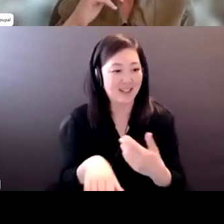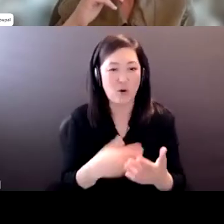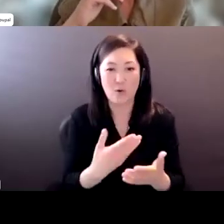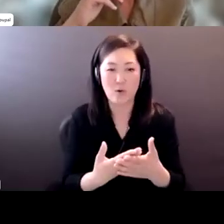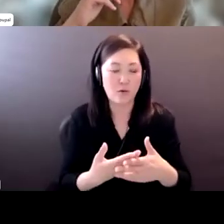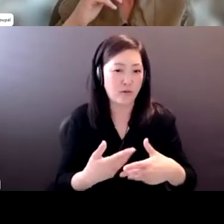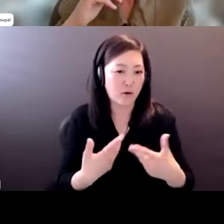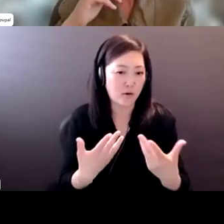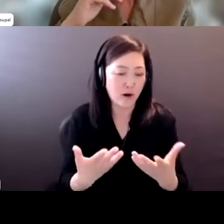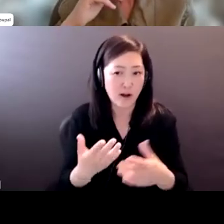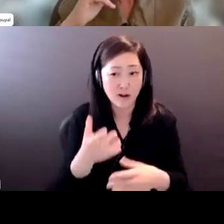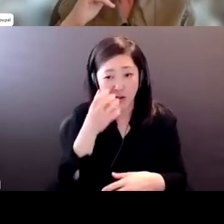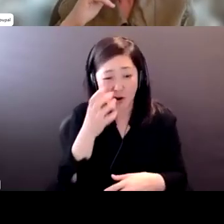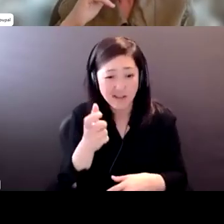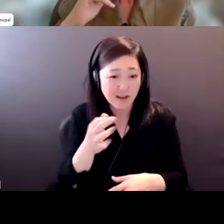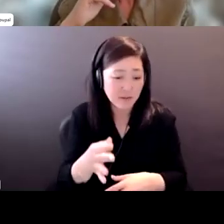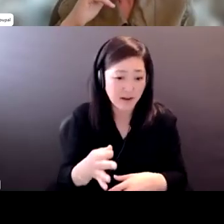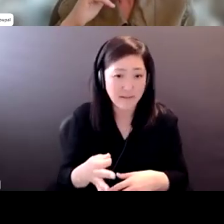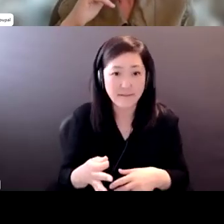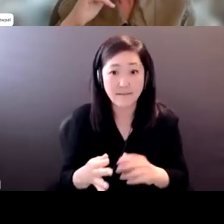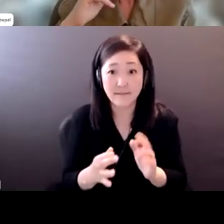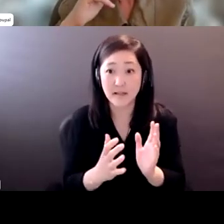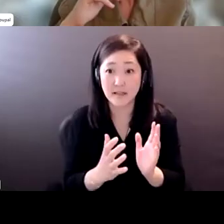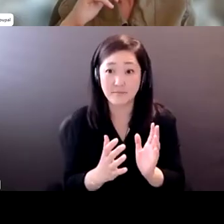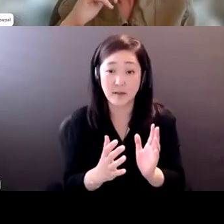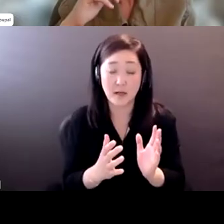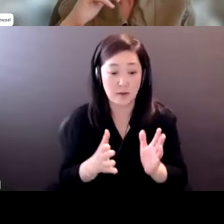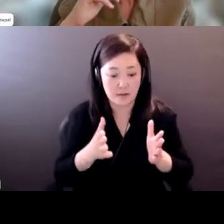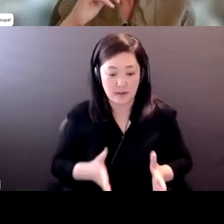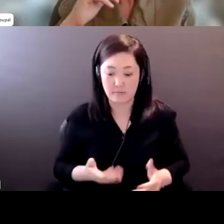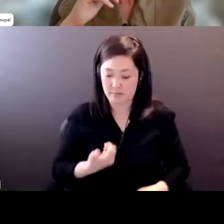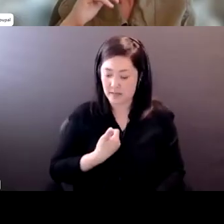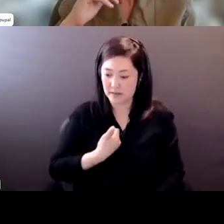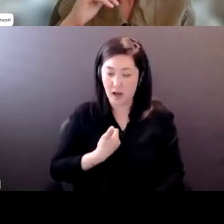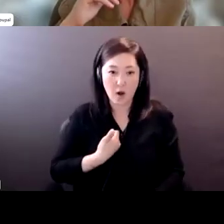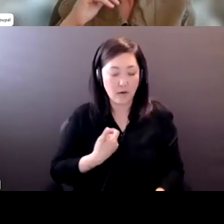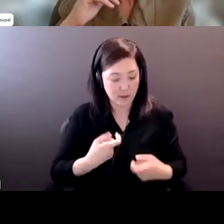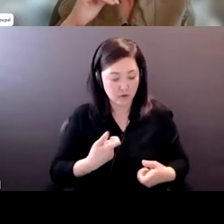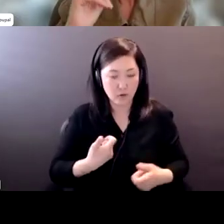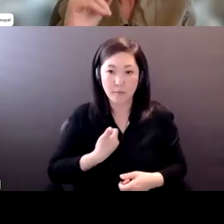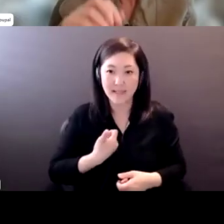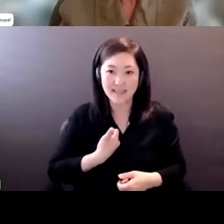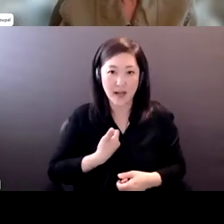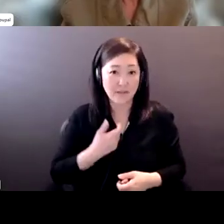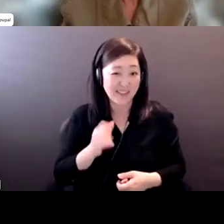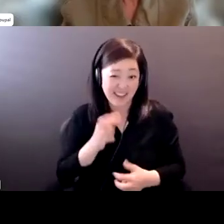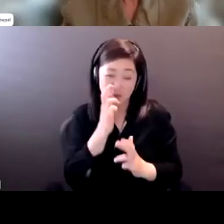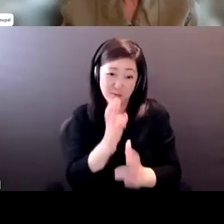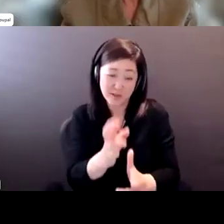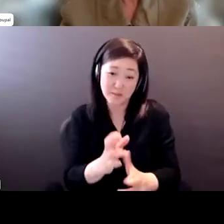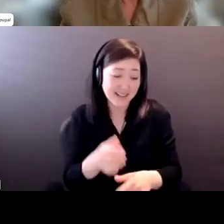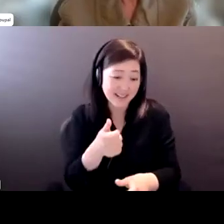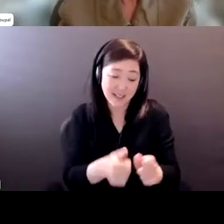autonomy is one that we all need and value as individuals and need to respect that every individual has the right